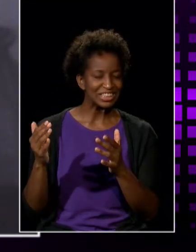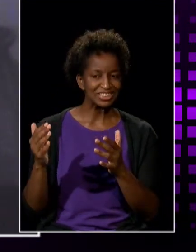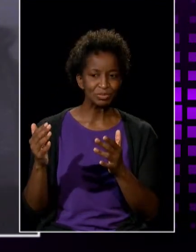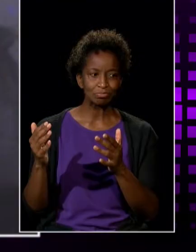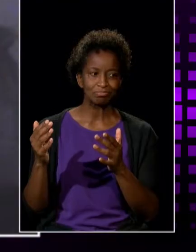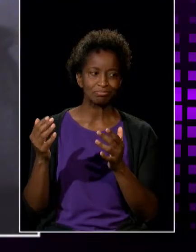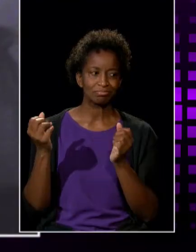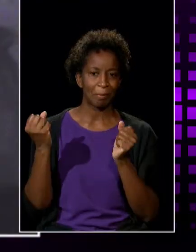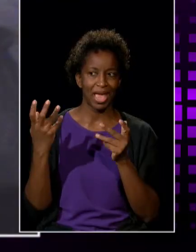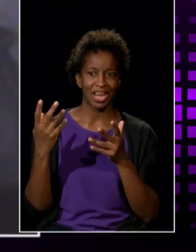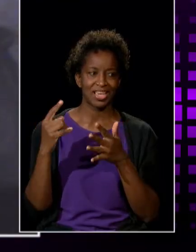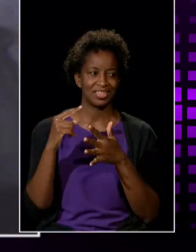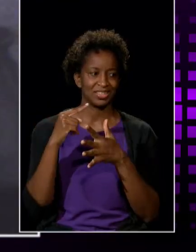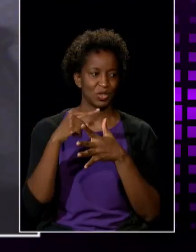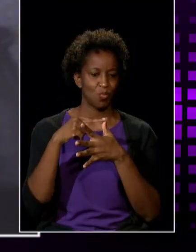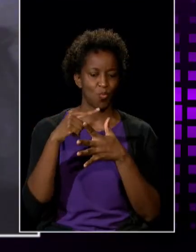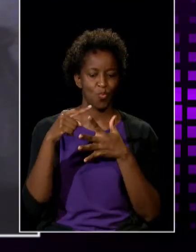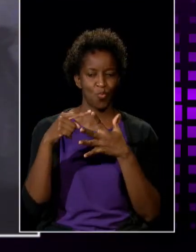she has